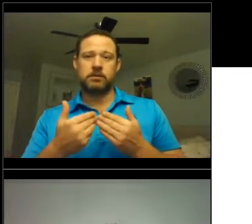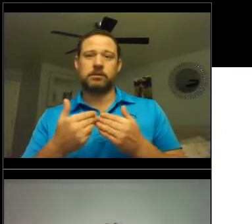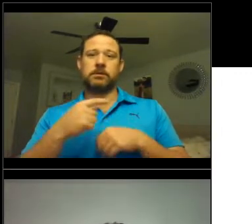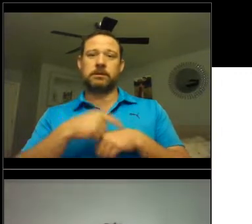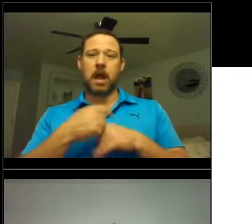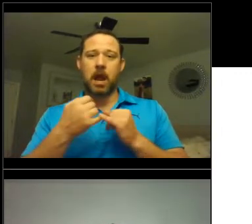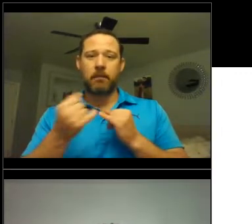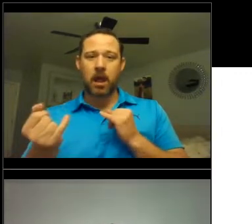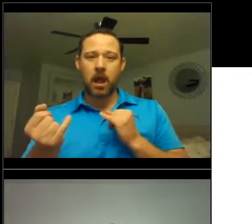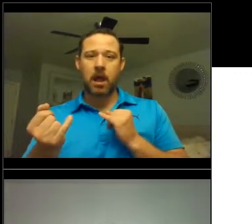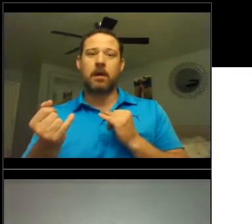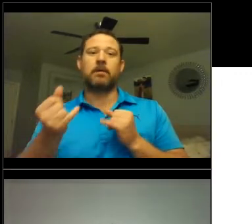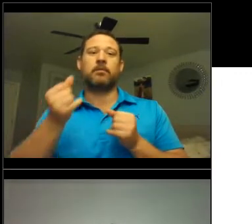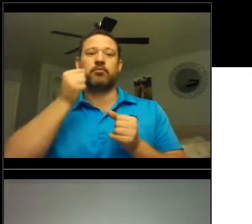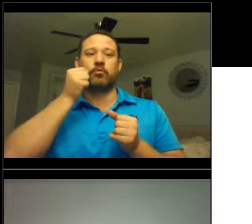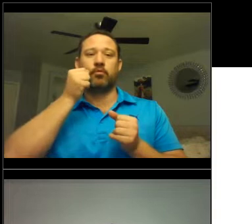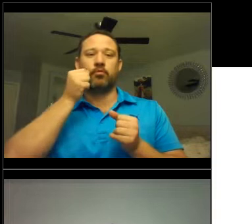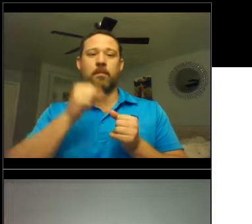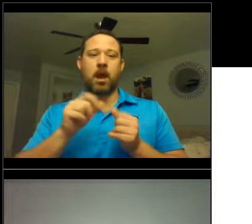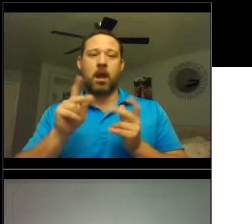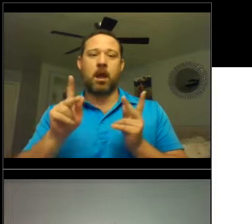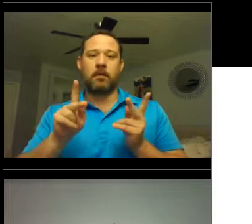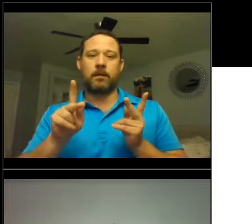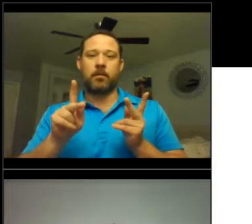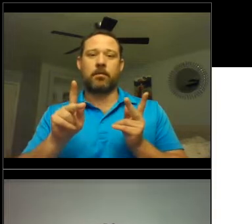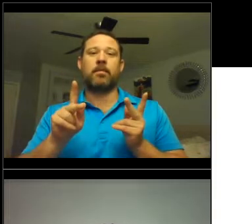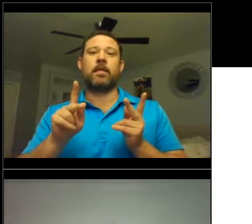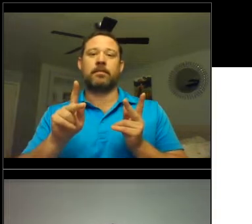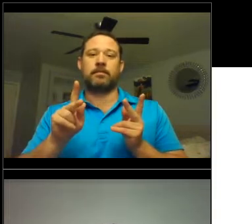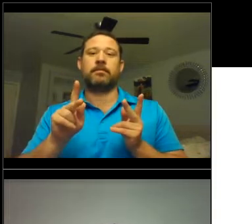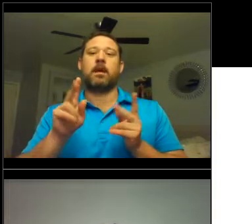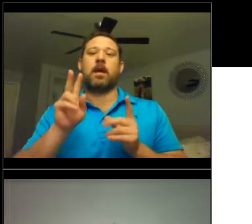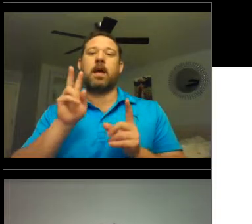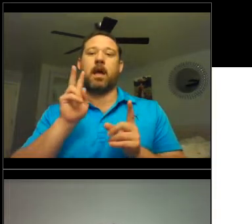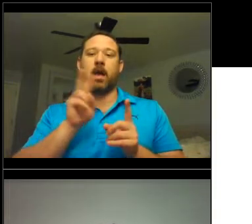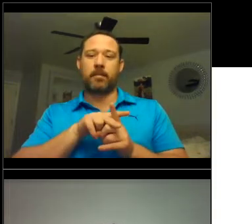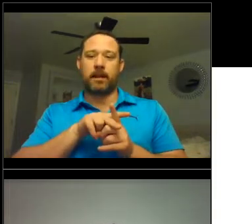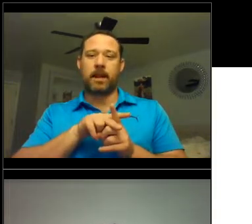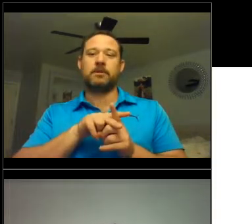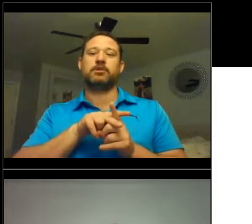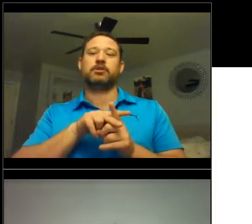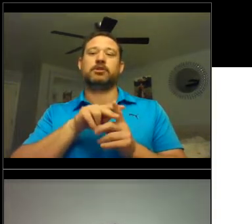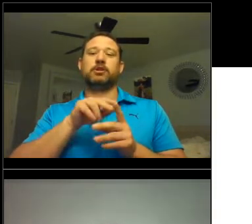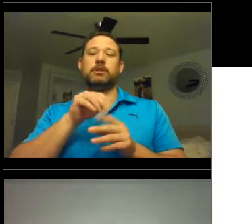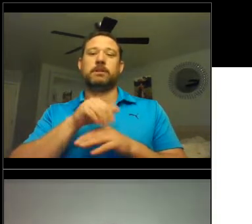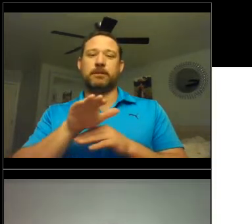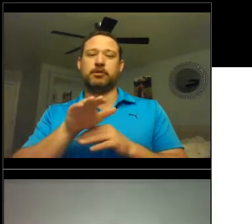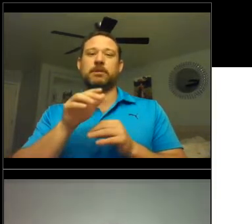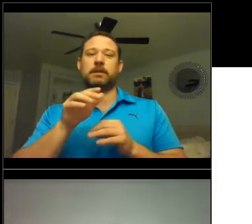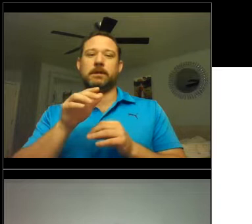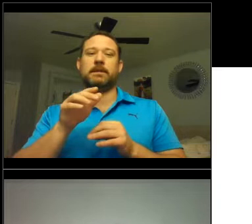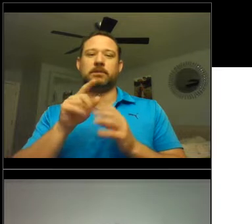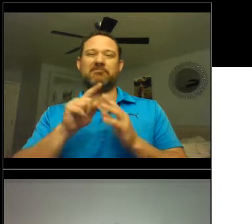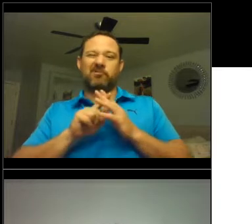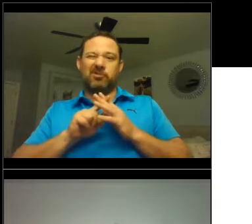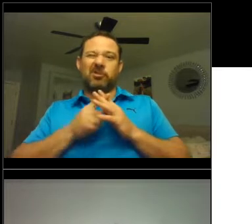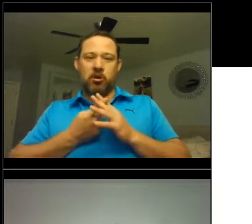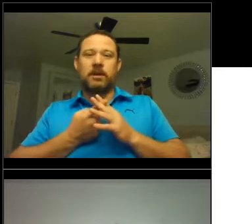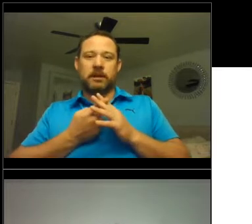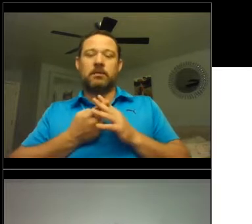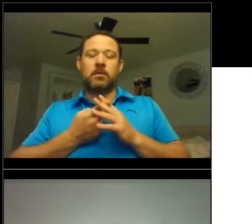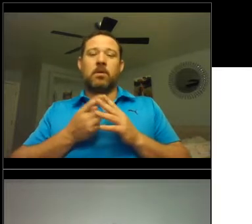I want to remind folks that the application submission process is underway.